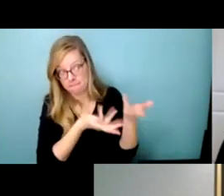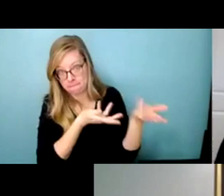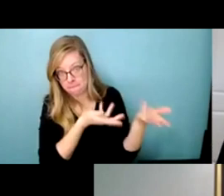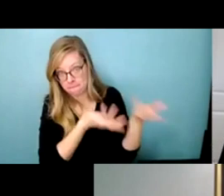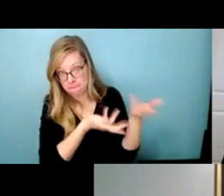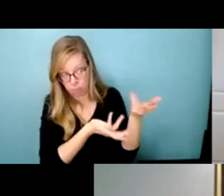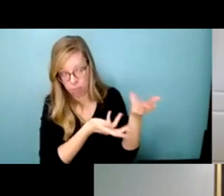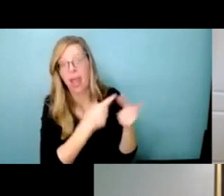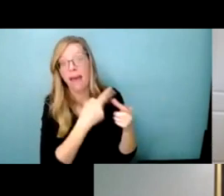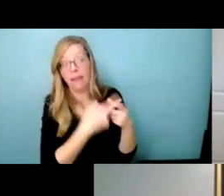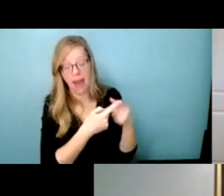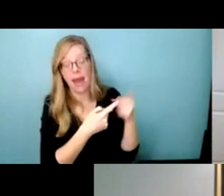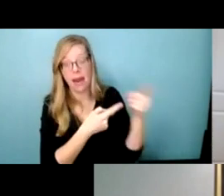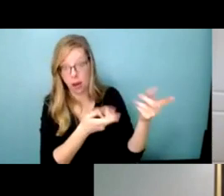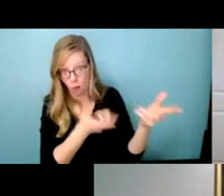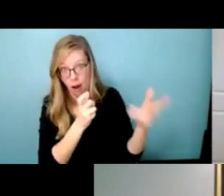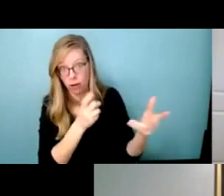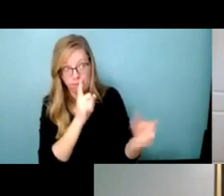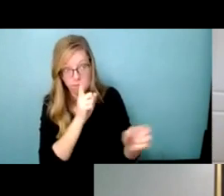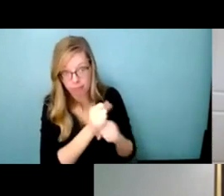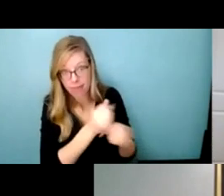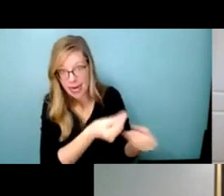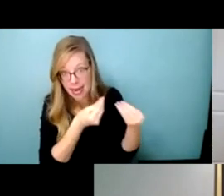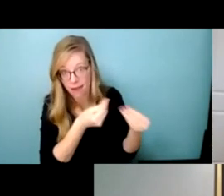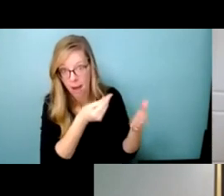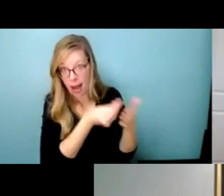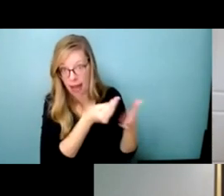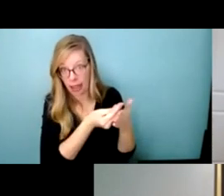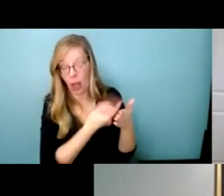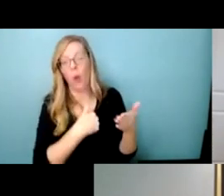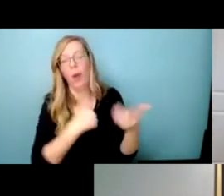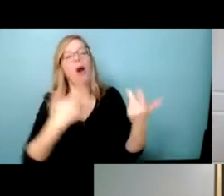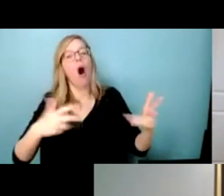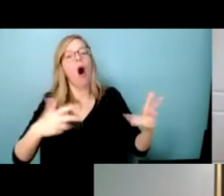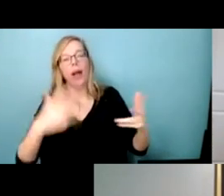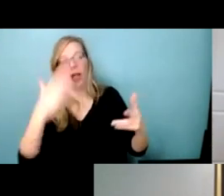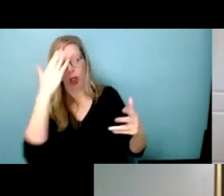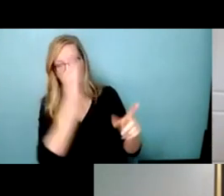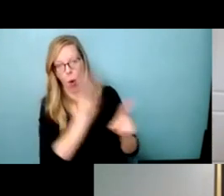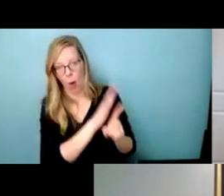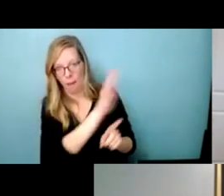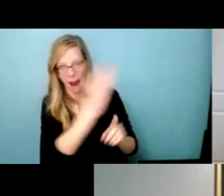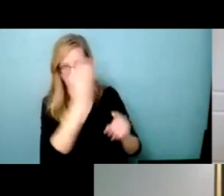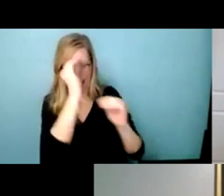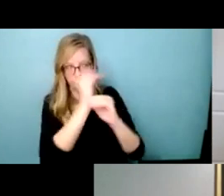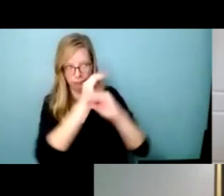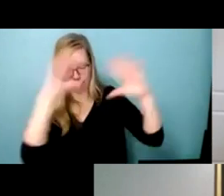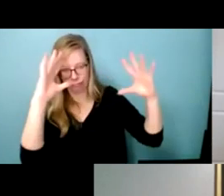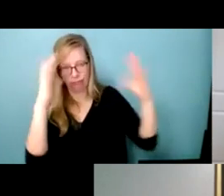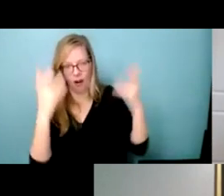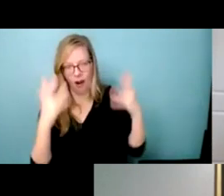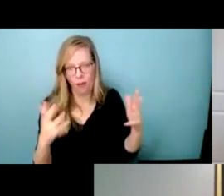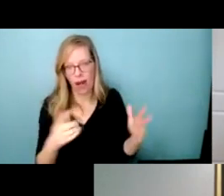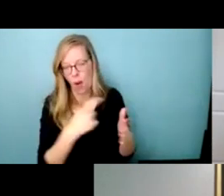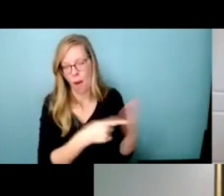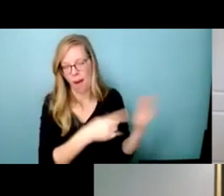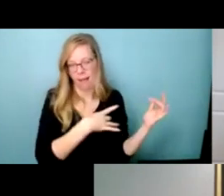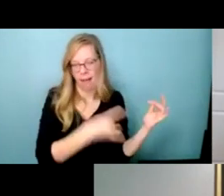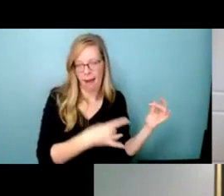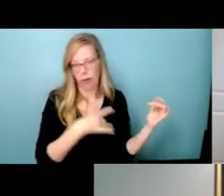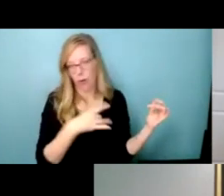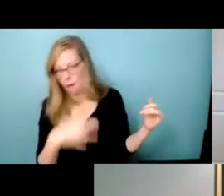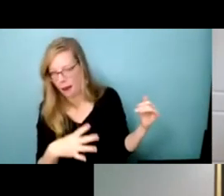point where they actually want to give us money, we already know everything, like the broader context, how they work, what they like, what they don't like, and we can hit the ground running.